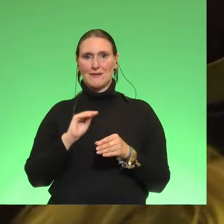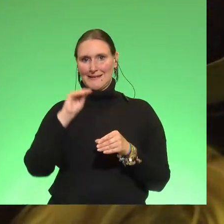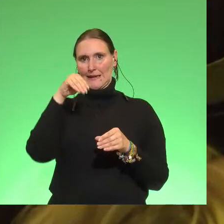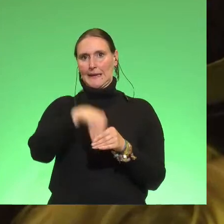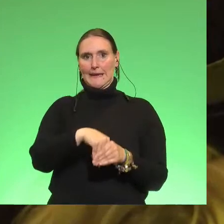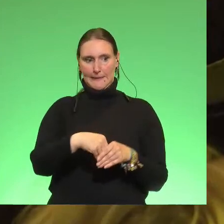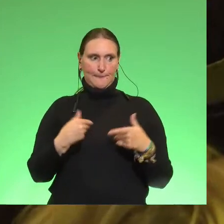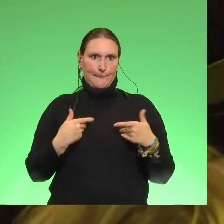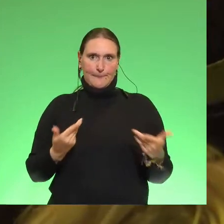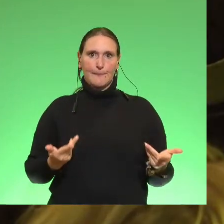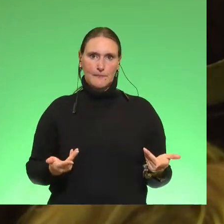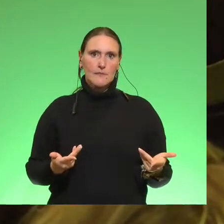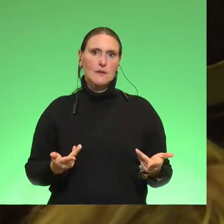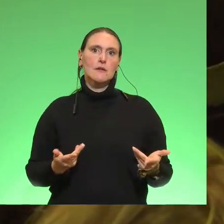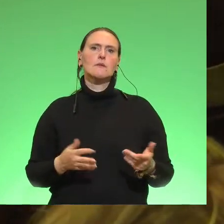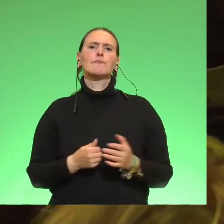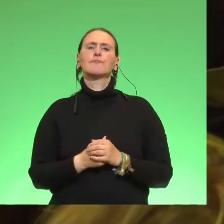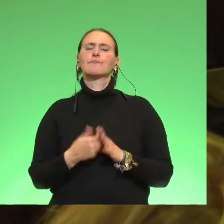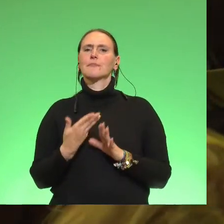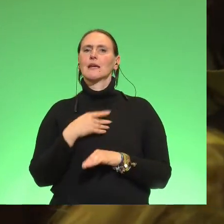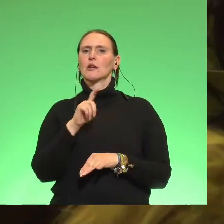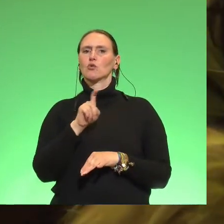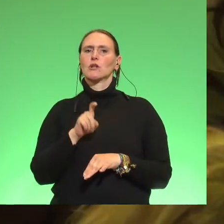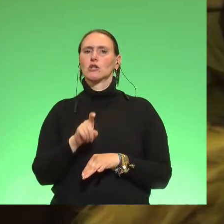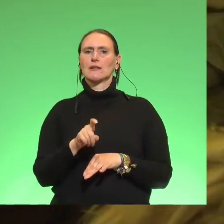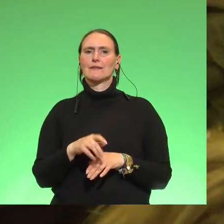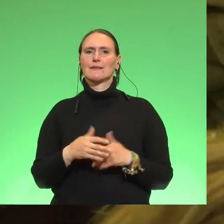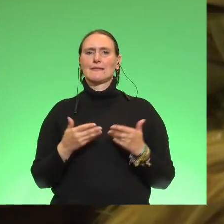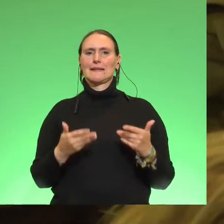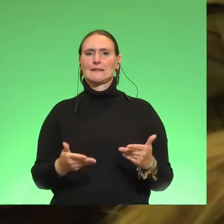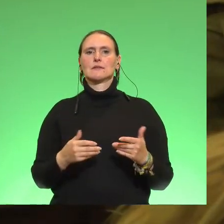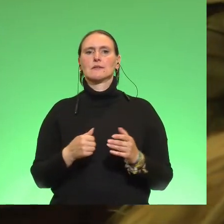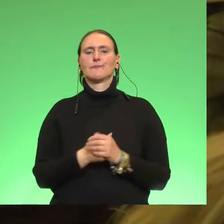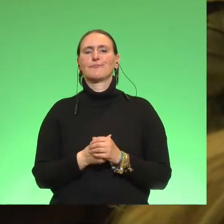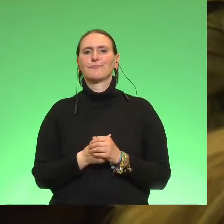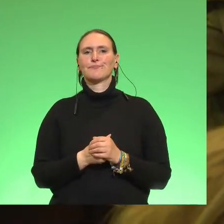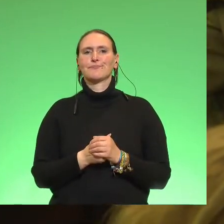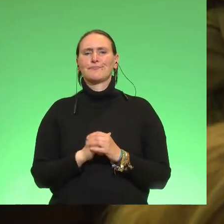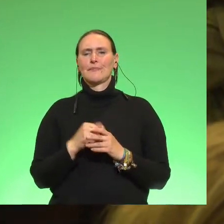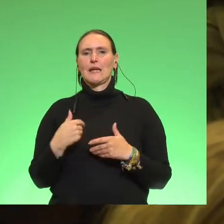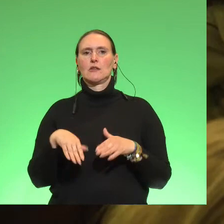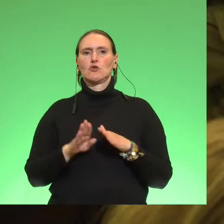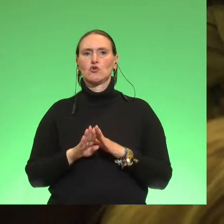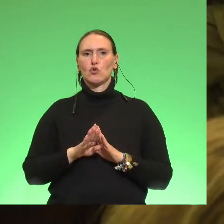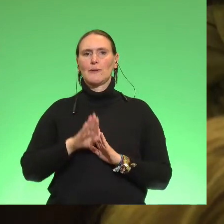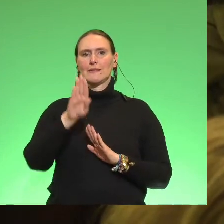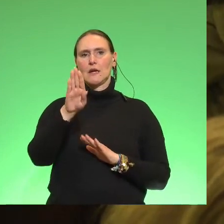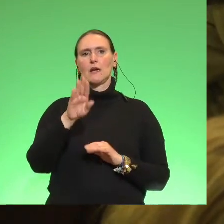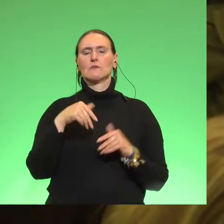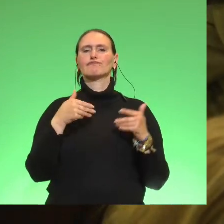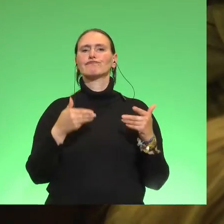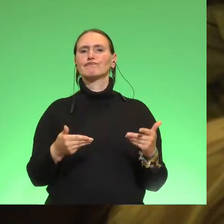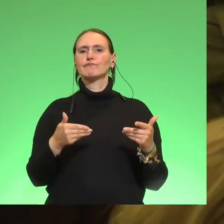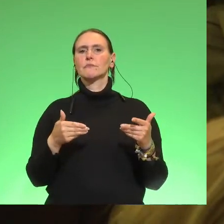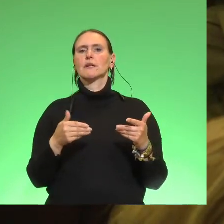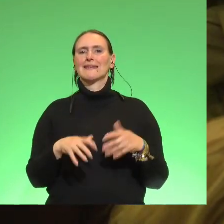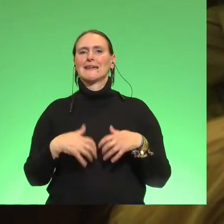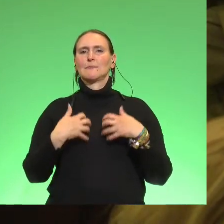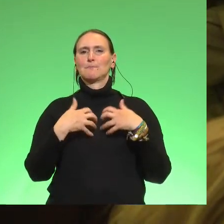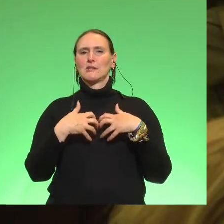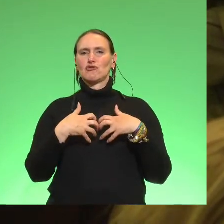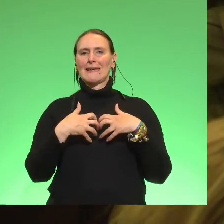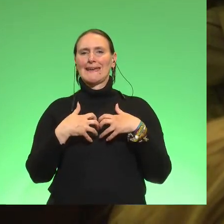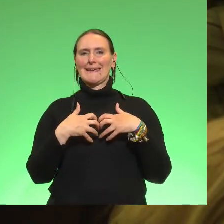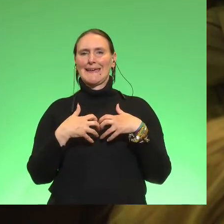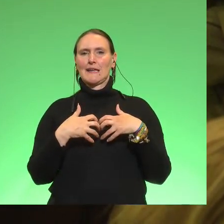about documenta as this hegemonic machine. So I would like you to